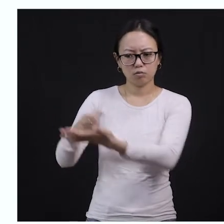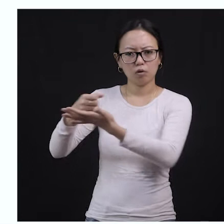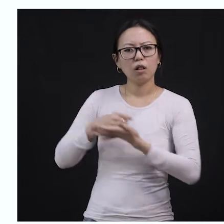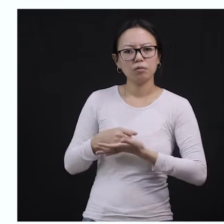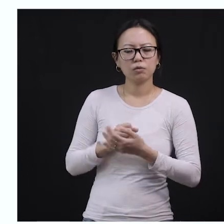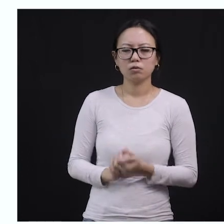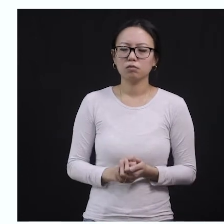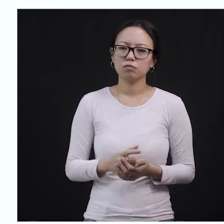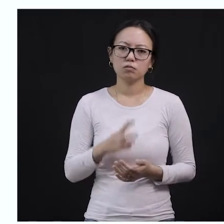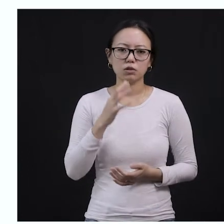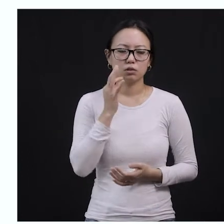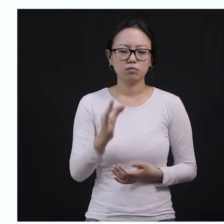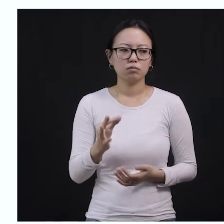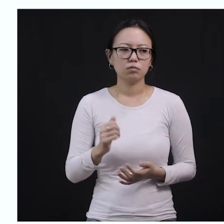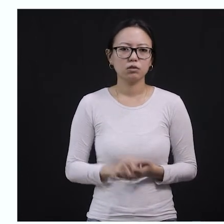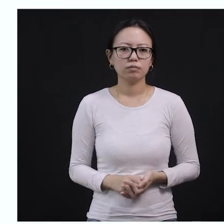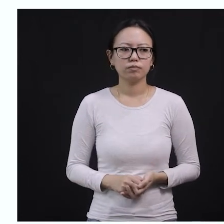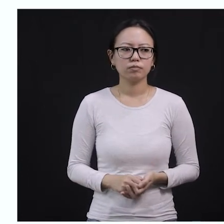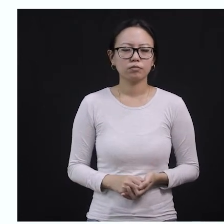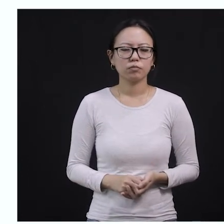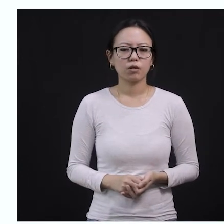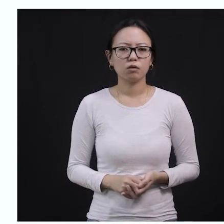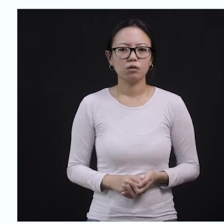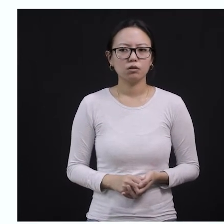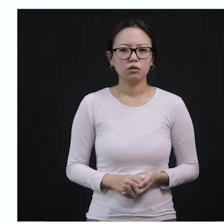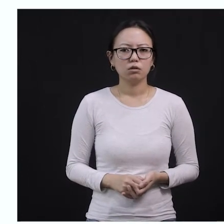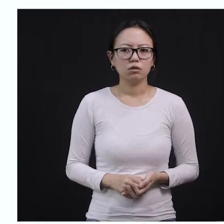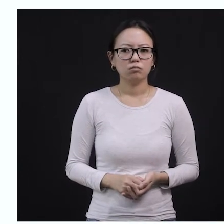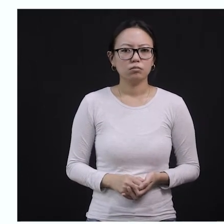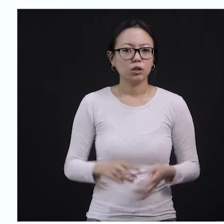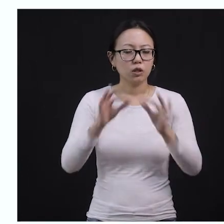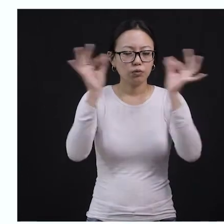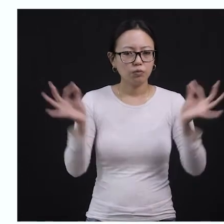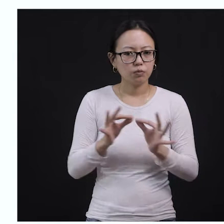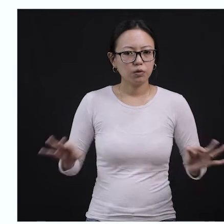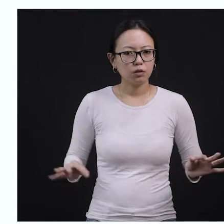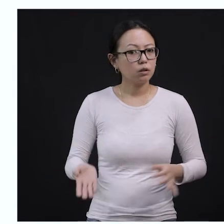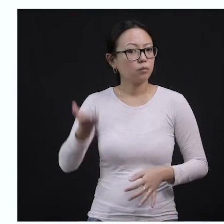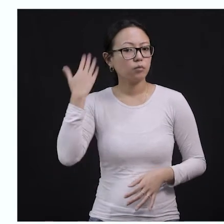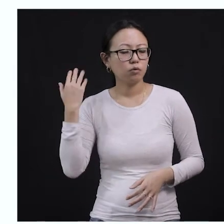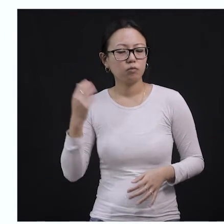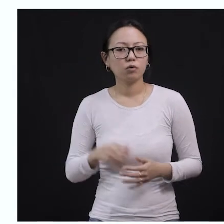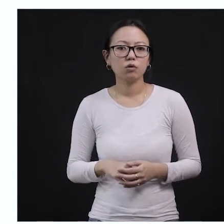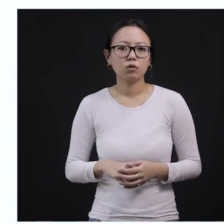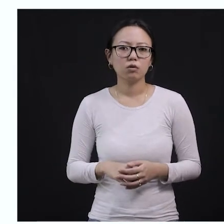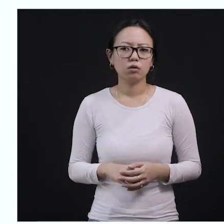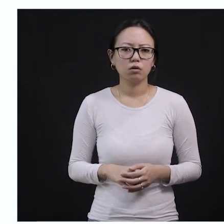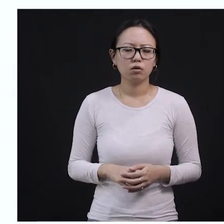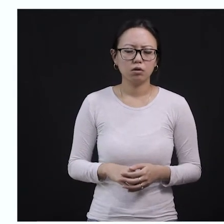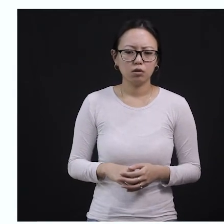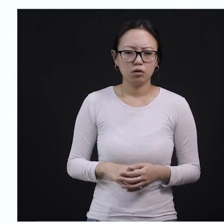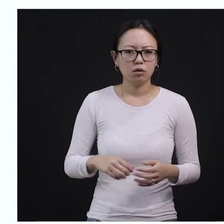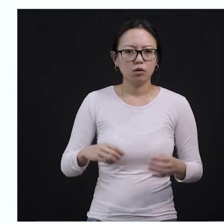management and mitigation, all we can say is either we need to be prepared beforehand by keeping